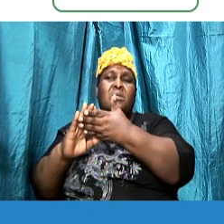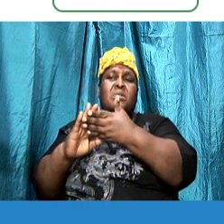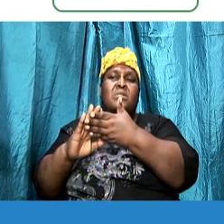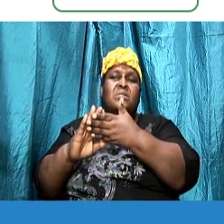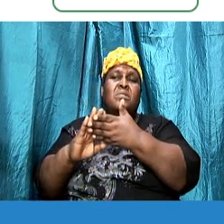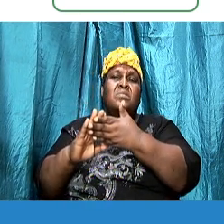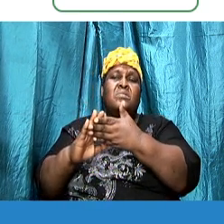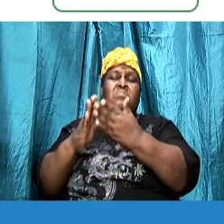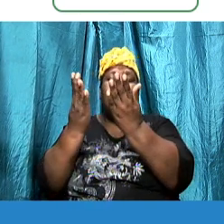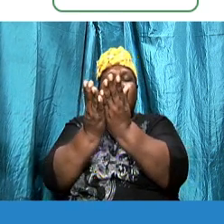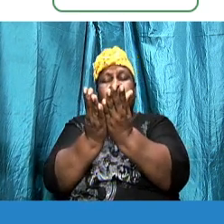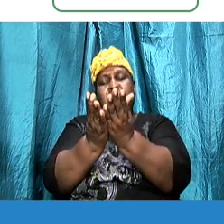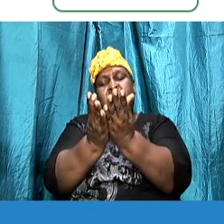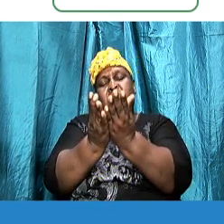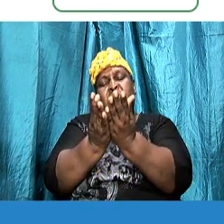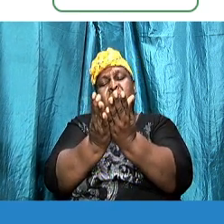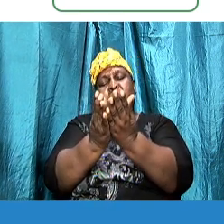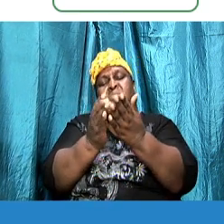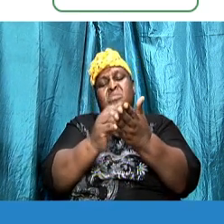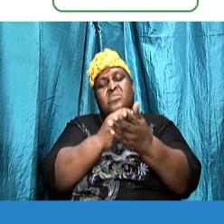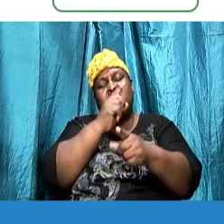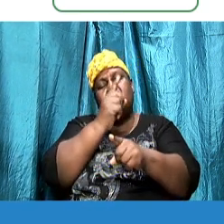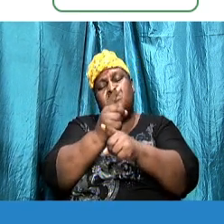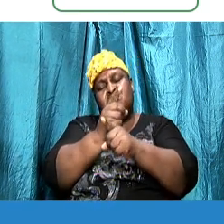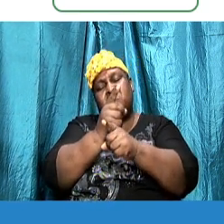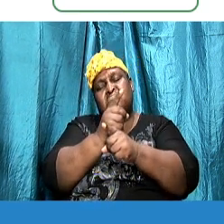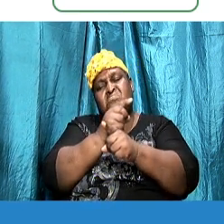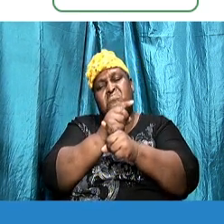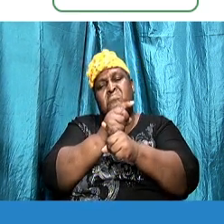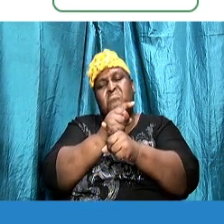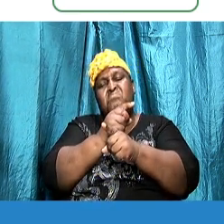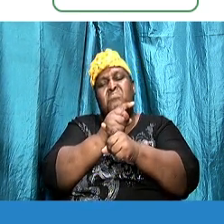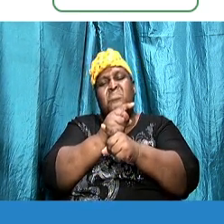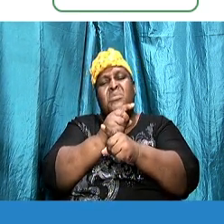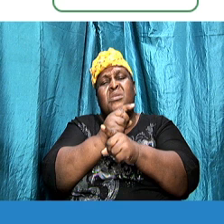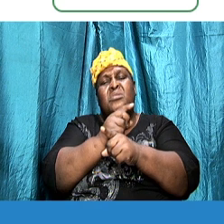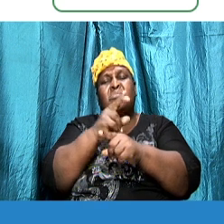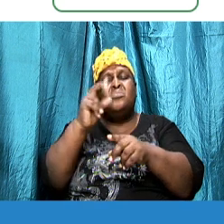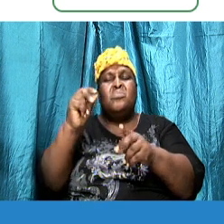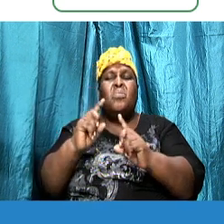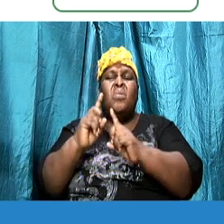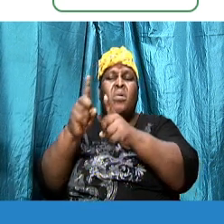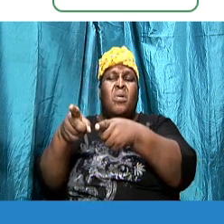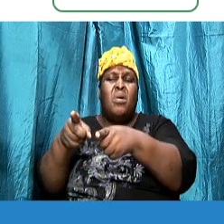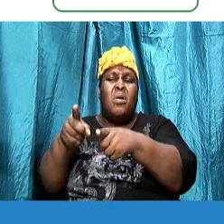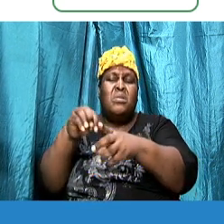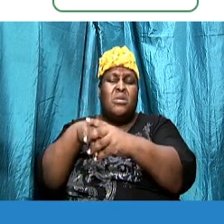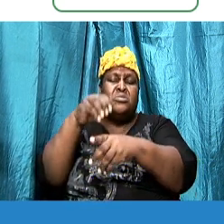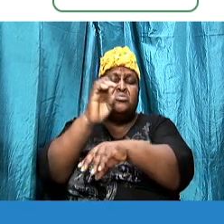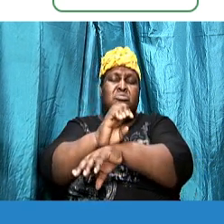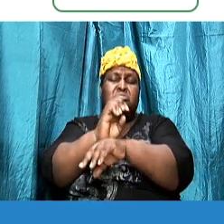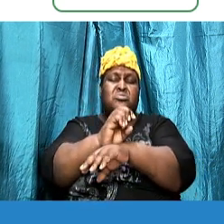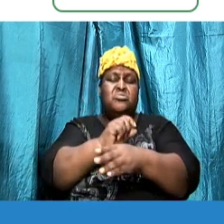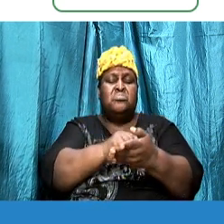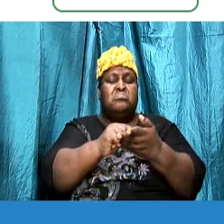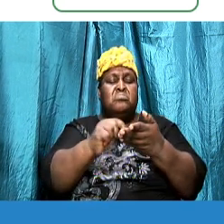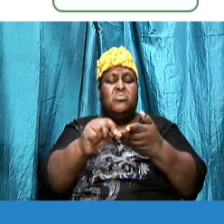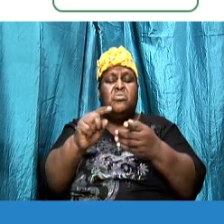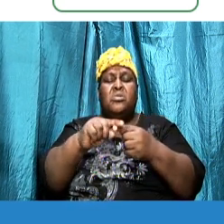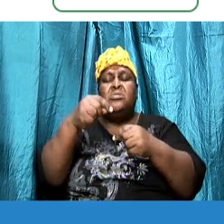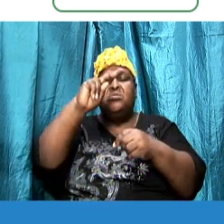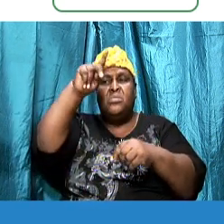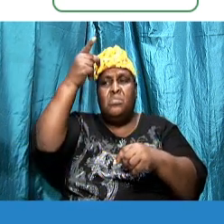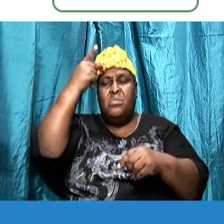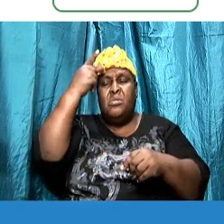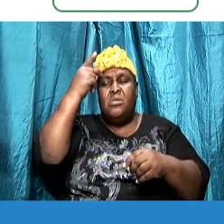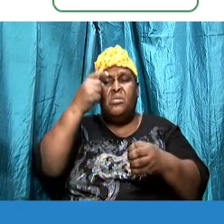certain disorders that was in the church that they had written to Paul about. And additionally,